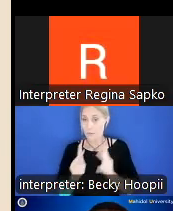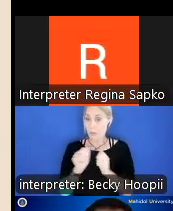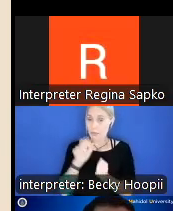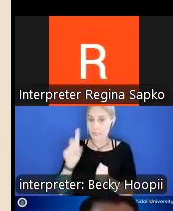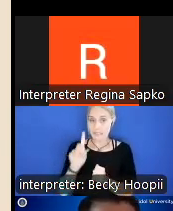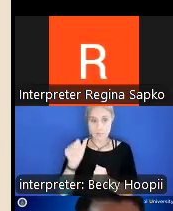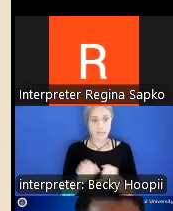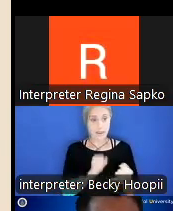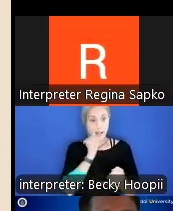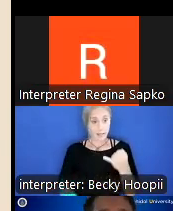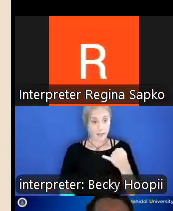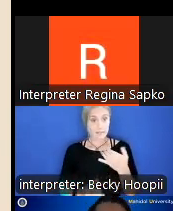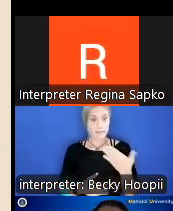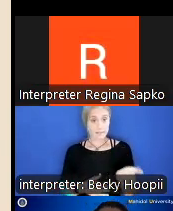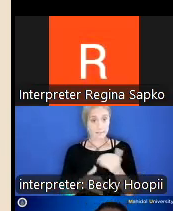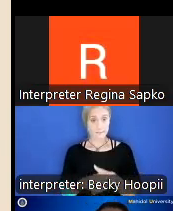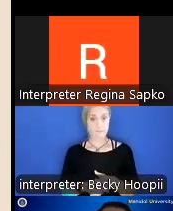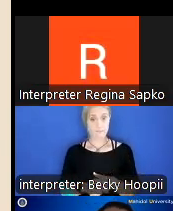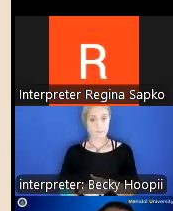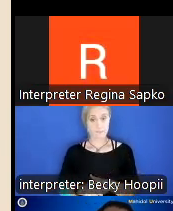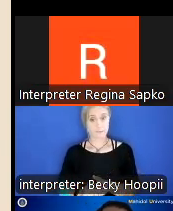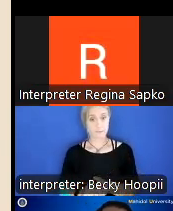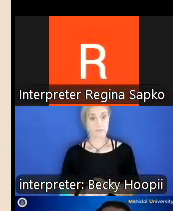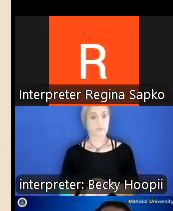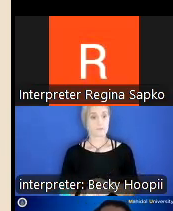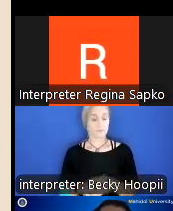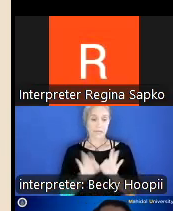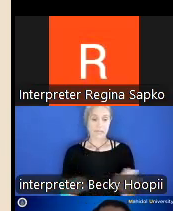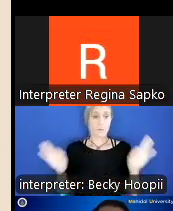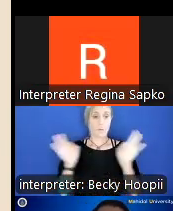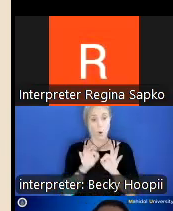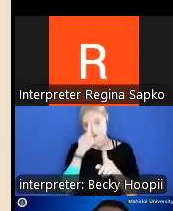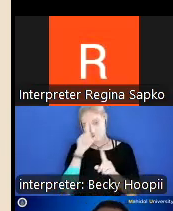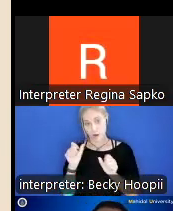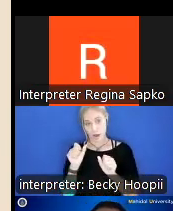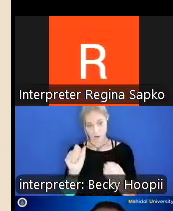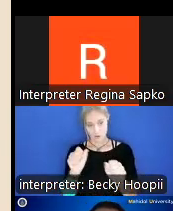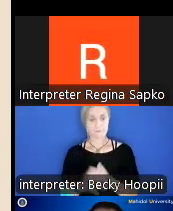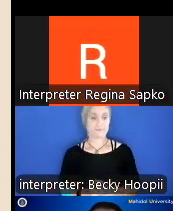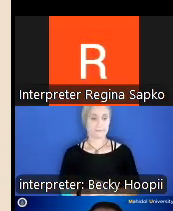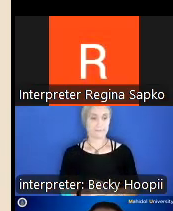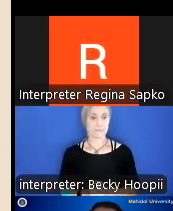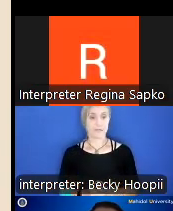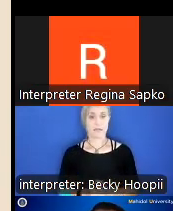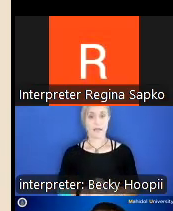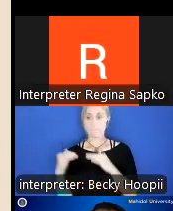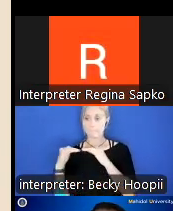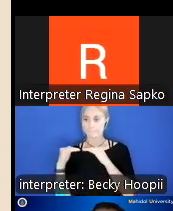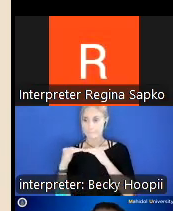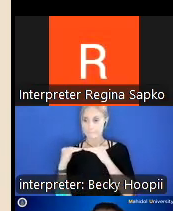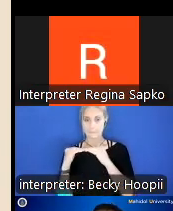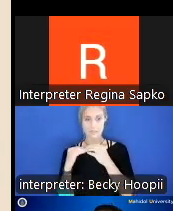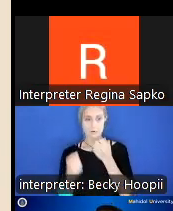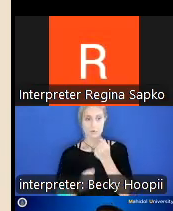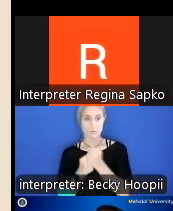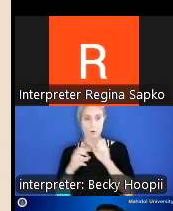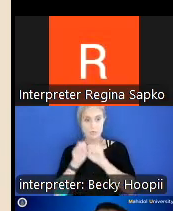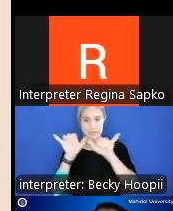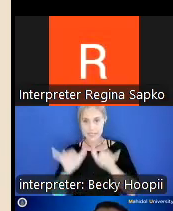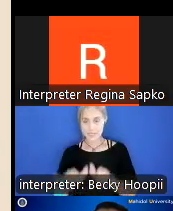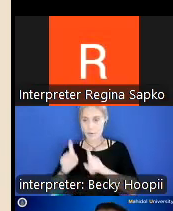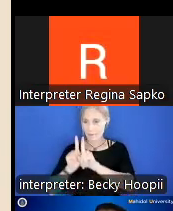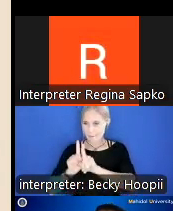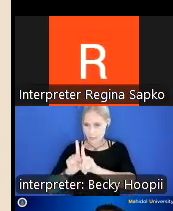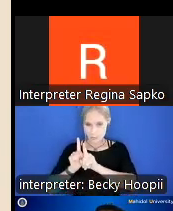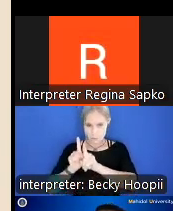very also important, and the strategy is about peer support system and mentorship has also been used